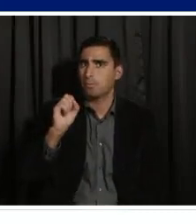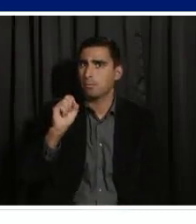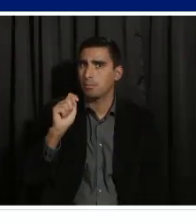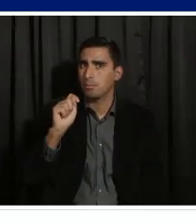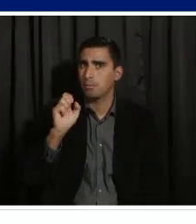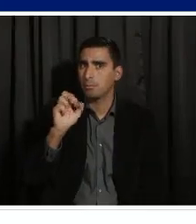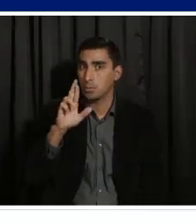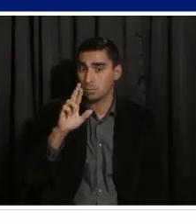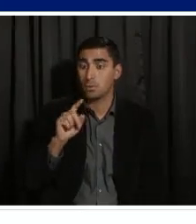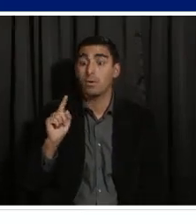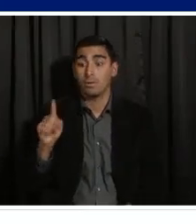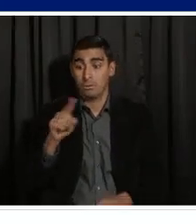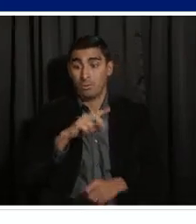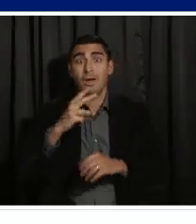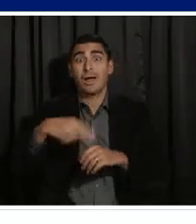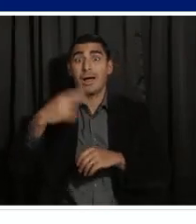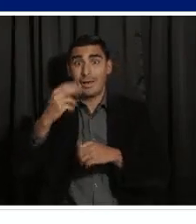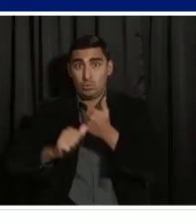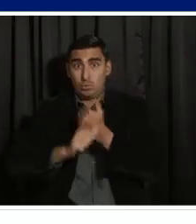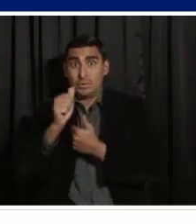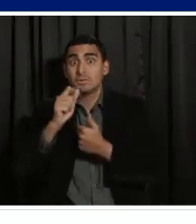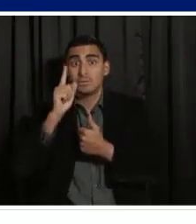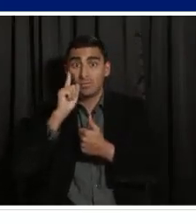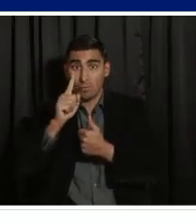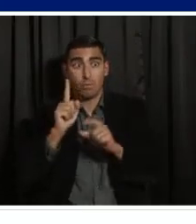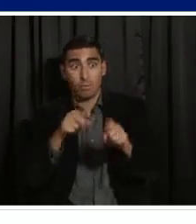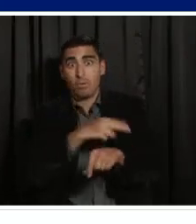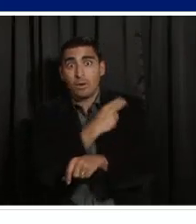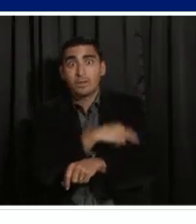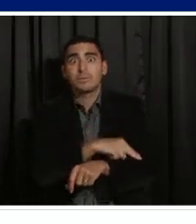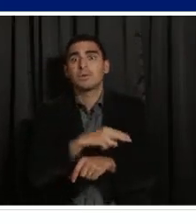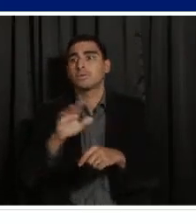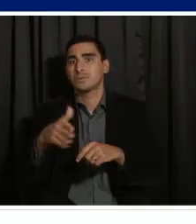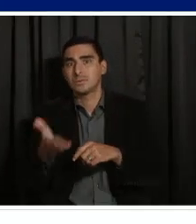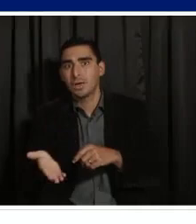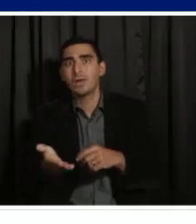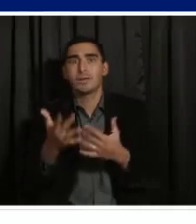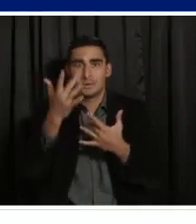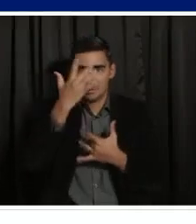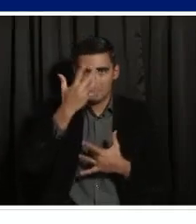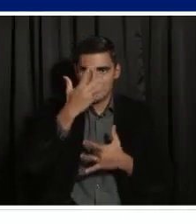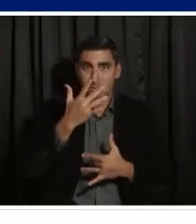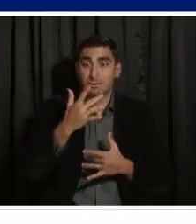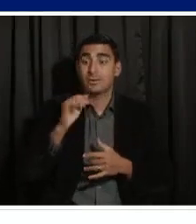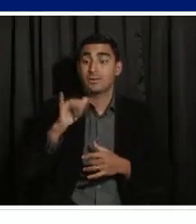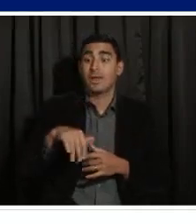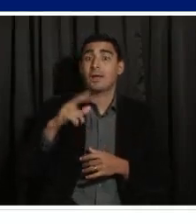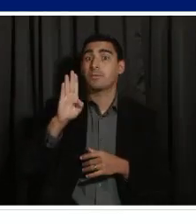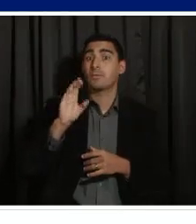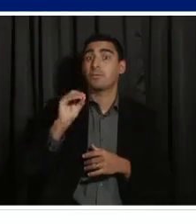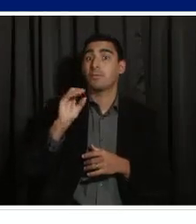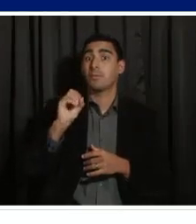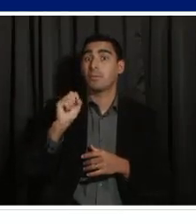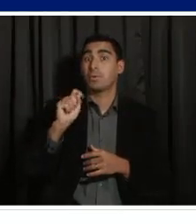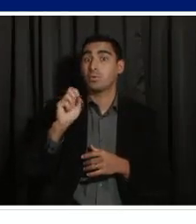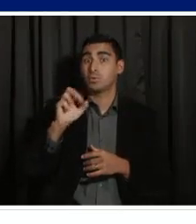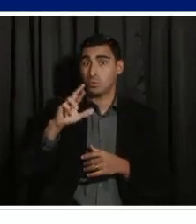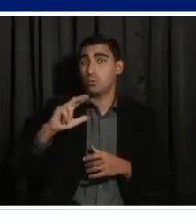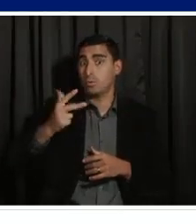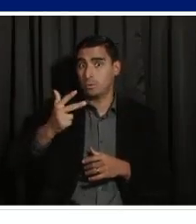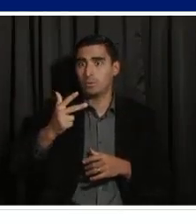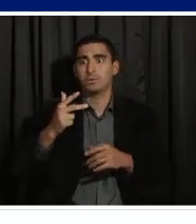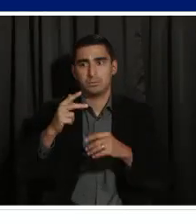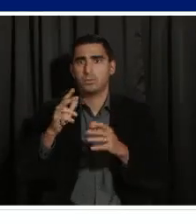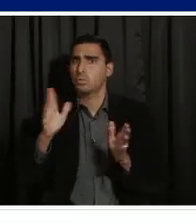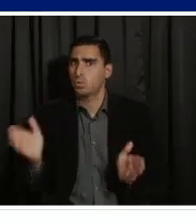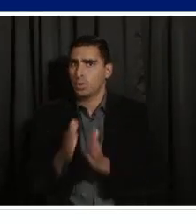higher risk of severe disease, especially hospitalization or death. Again, those booster doses are recommended for many groups, and we encourage all